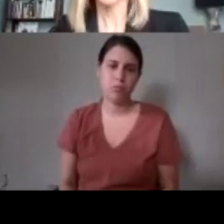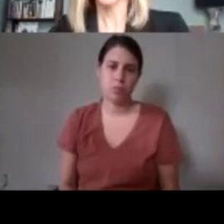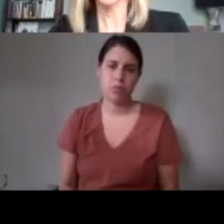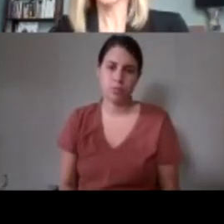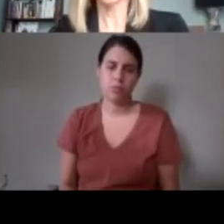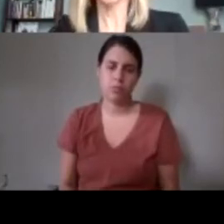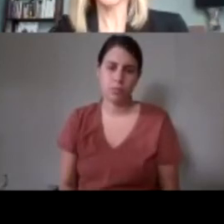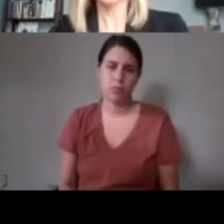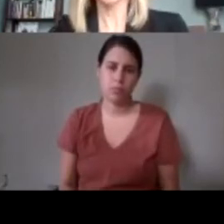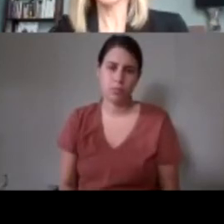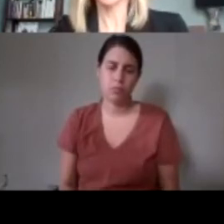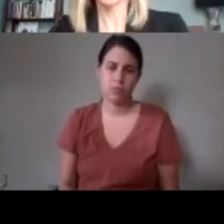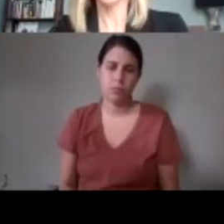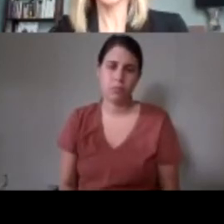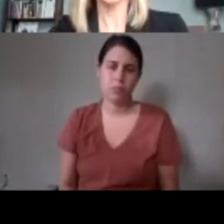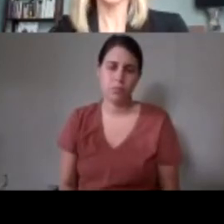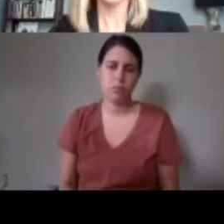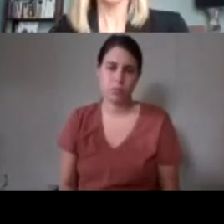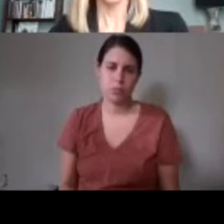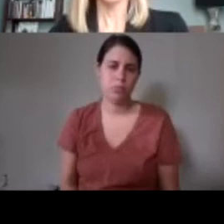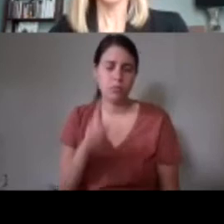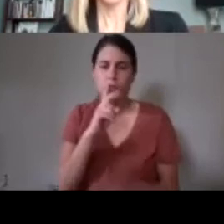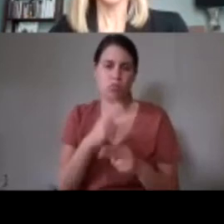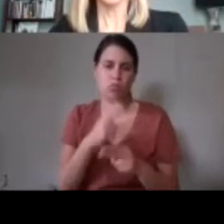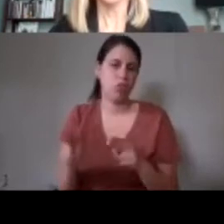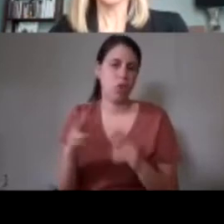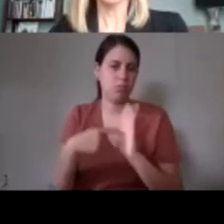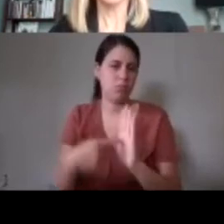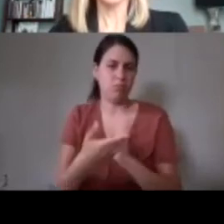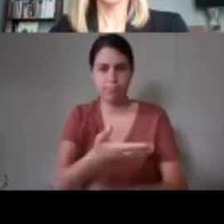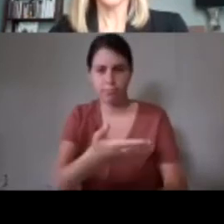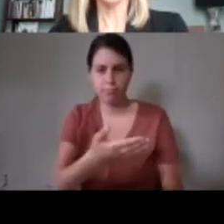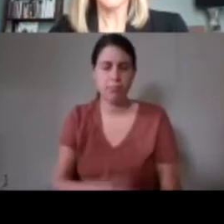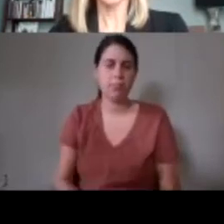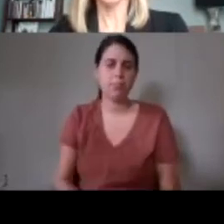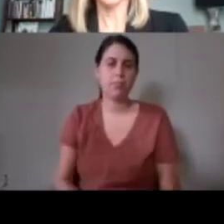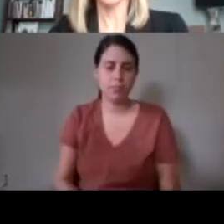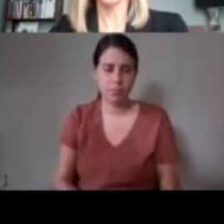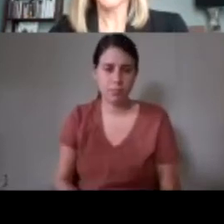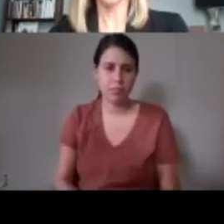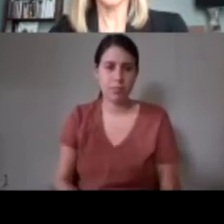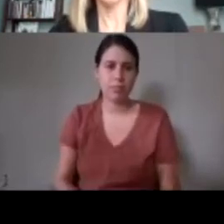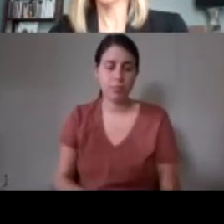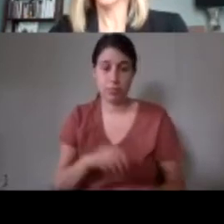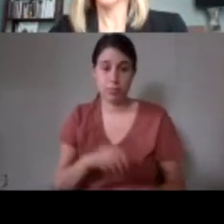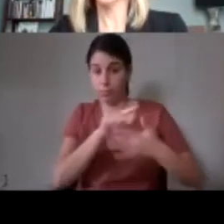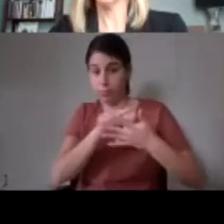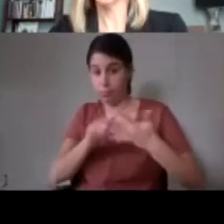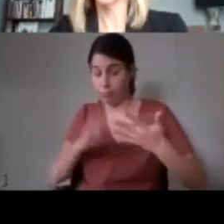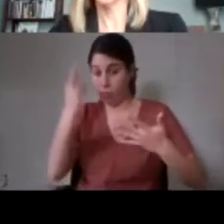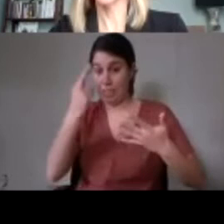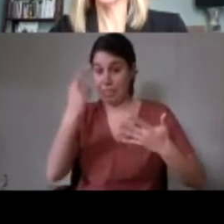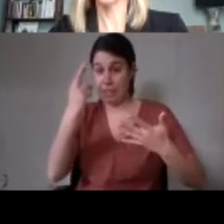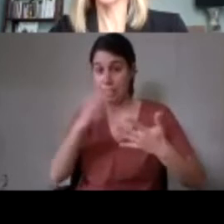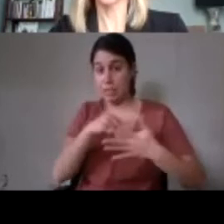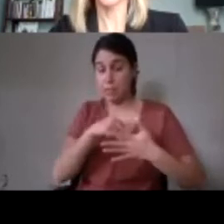Just in terms of the prevalence very quickly, you can see that the prevalence of any of these outcomes, so any